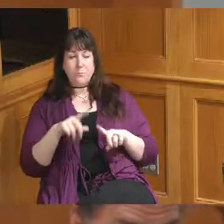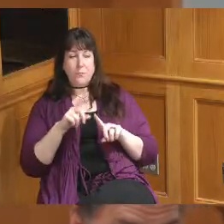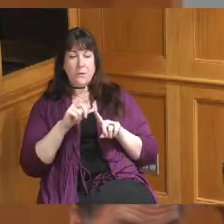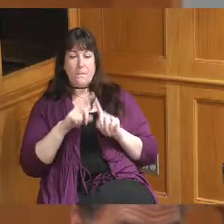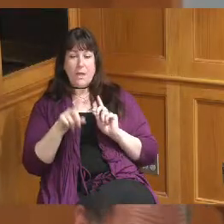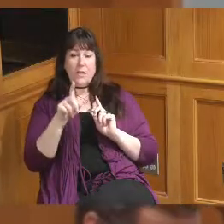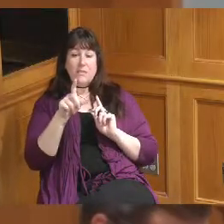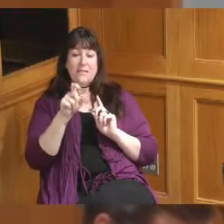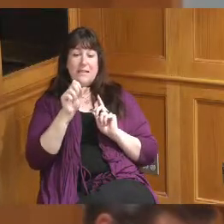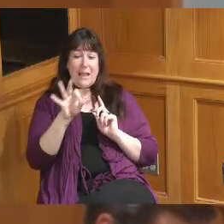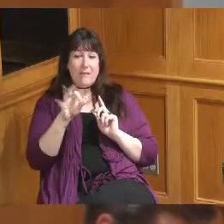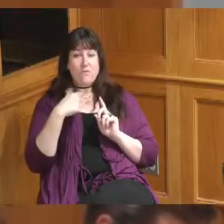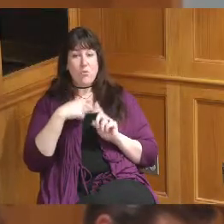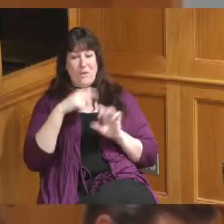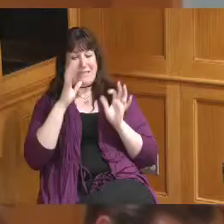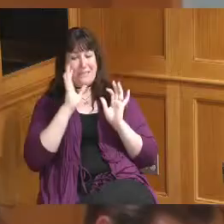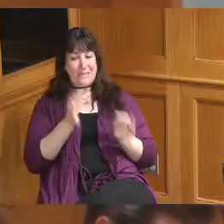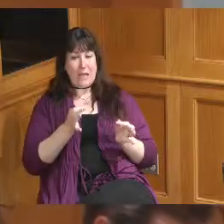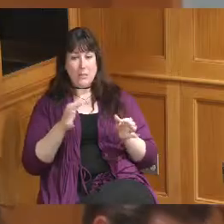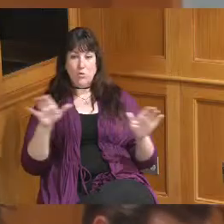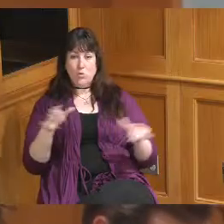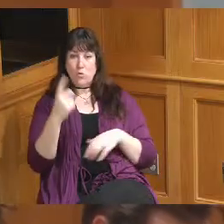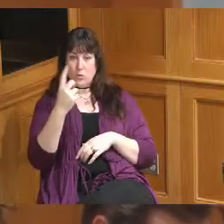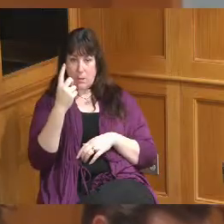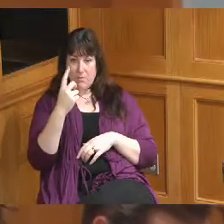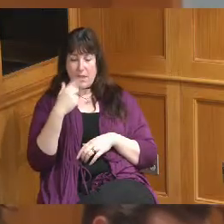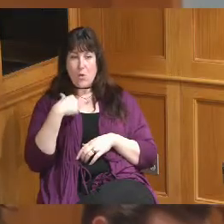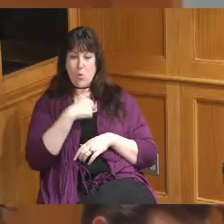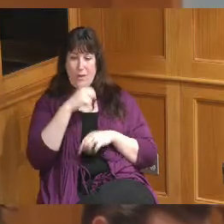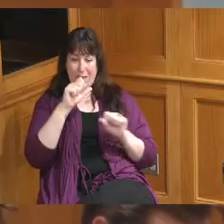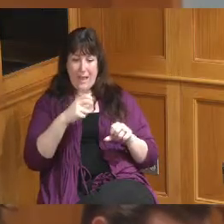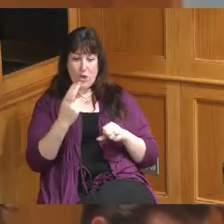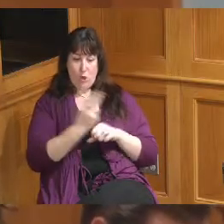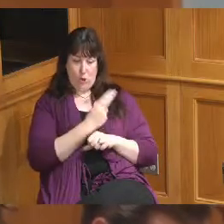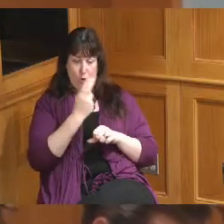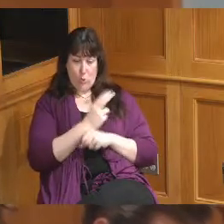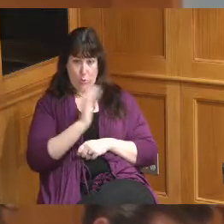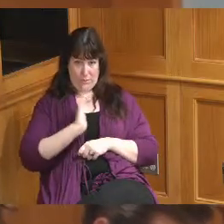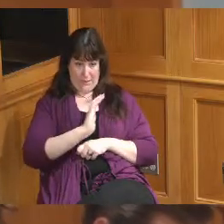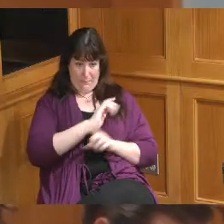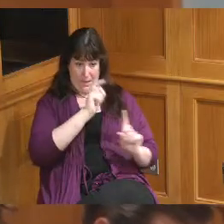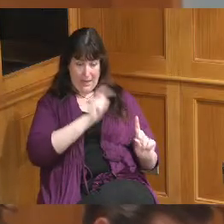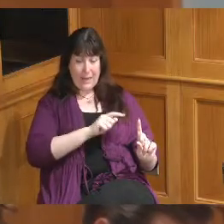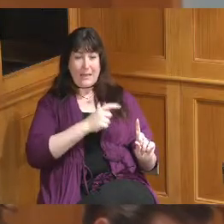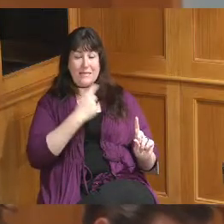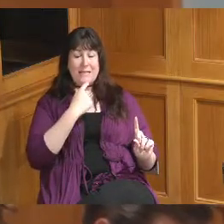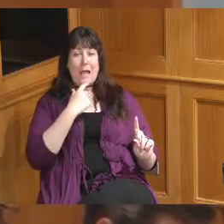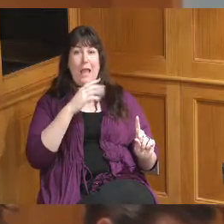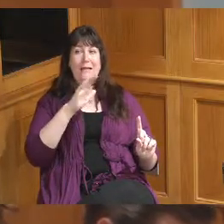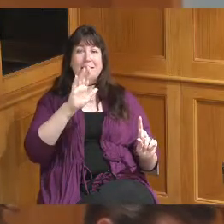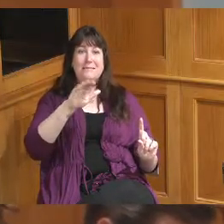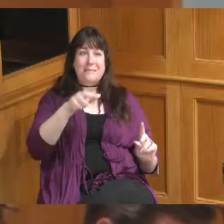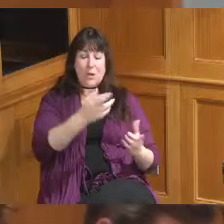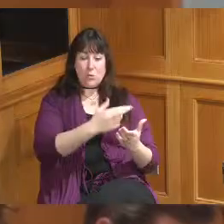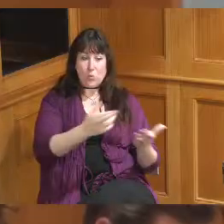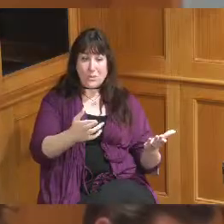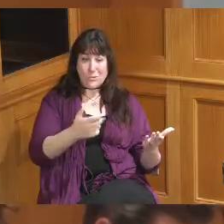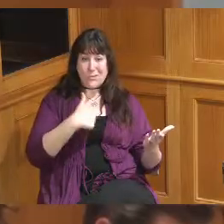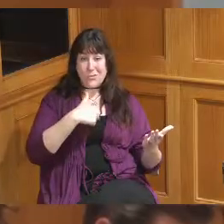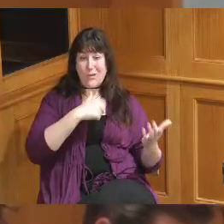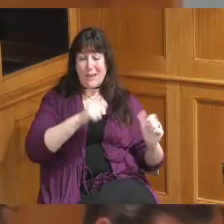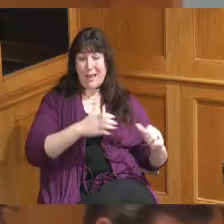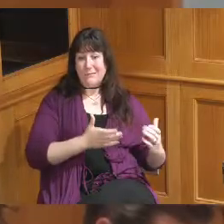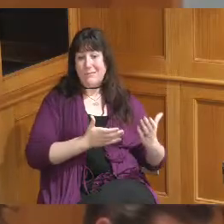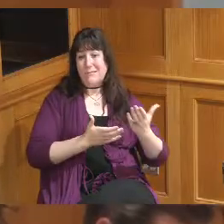decide we want to do something, I think we would be able to leverage this committee to then also try to go with whatever resources we put up to